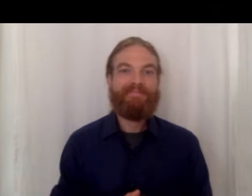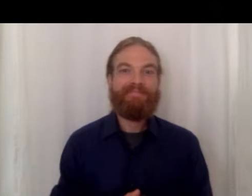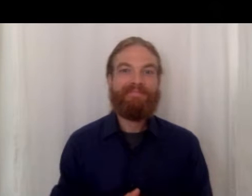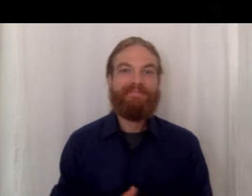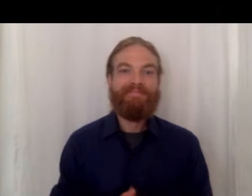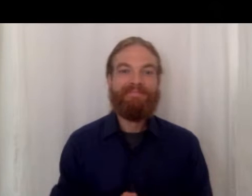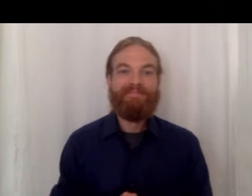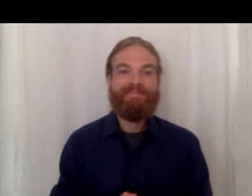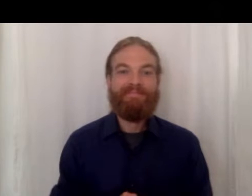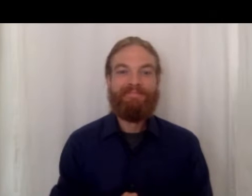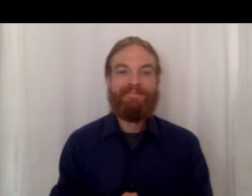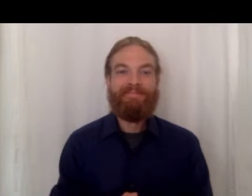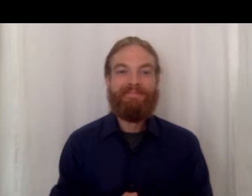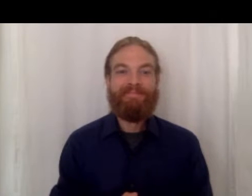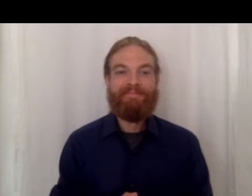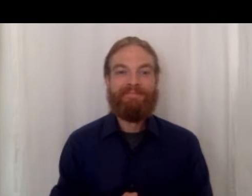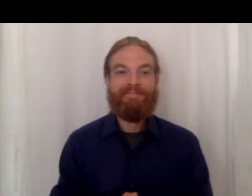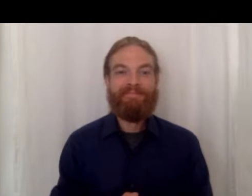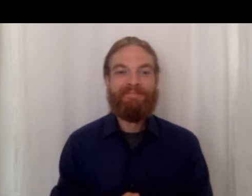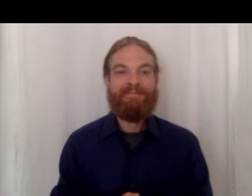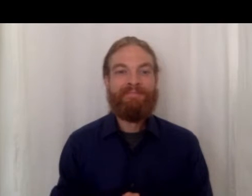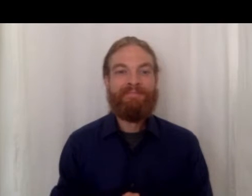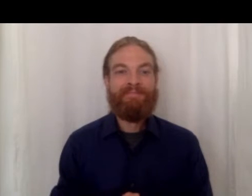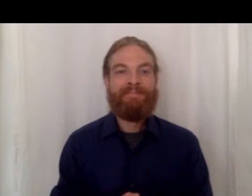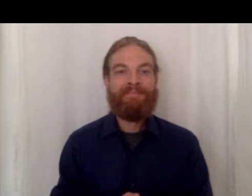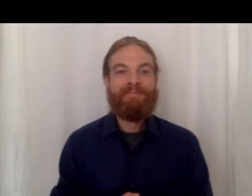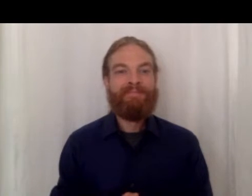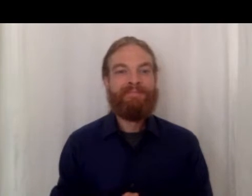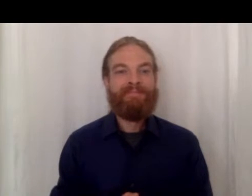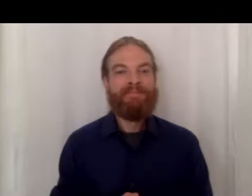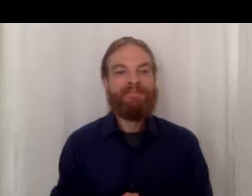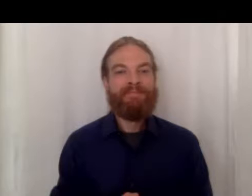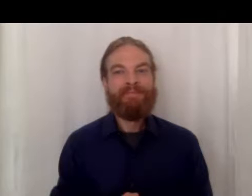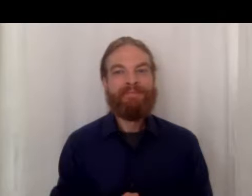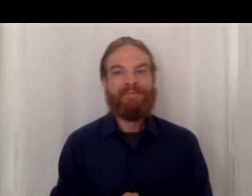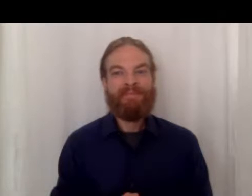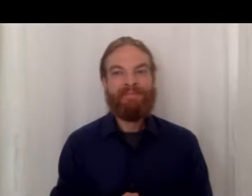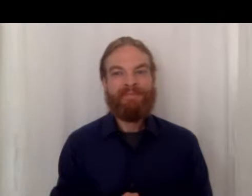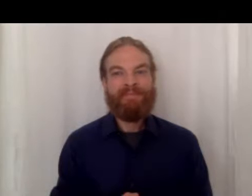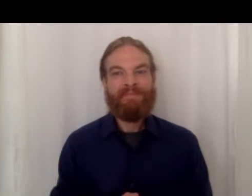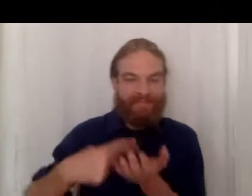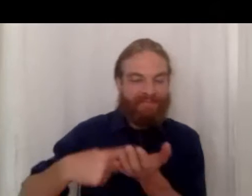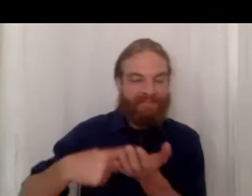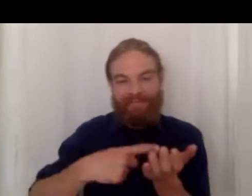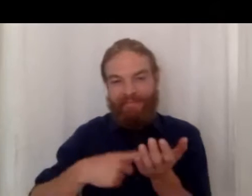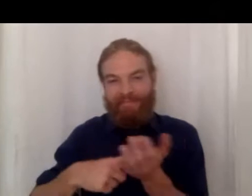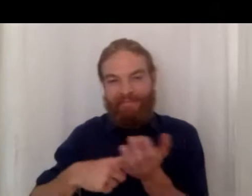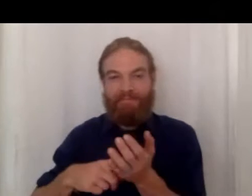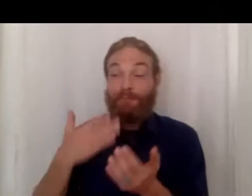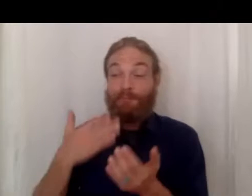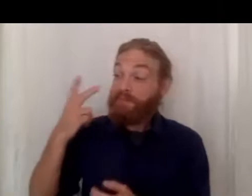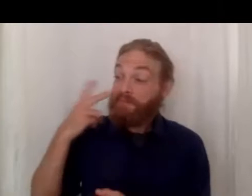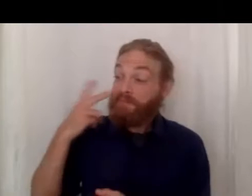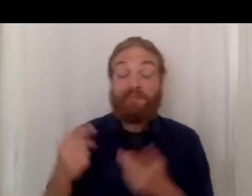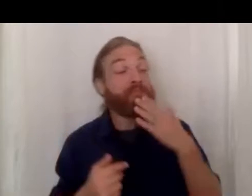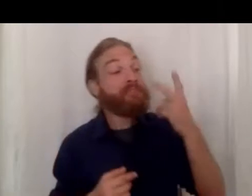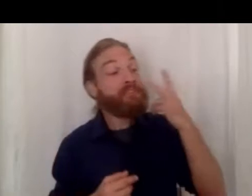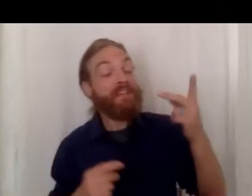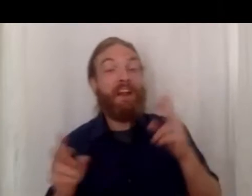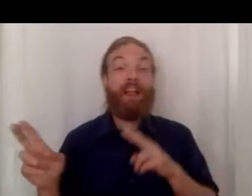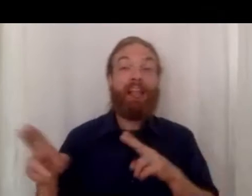Thank you. Good seeing you. Thank you, guys. Appreciate you. We're headed the other way. Just because you can see my